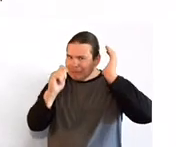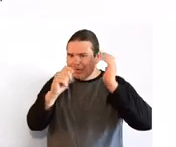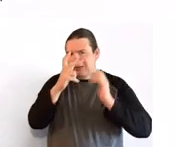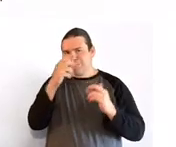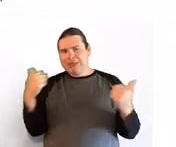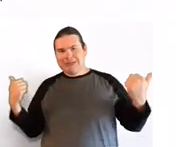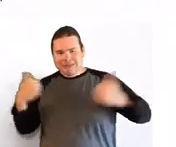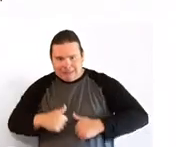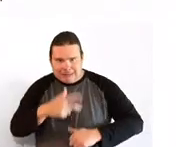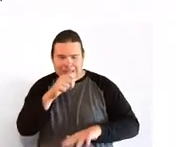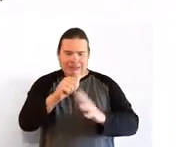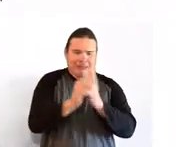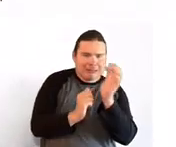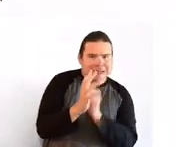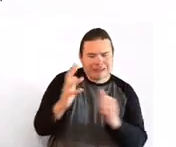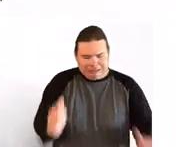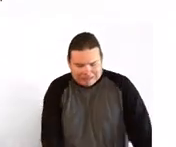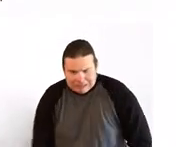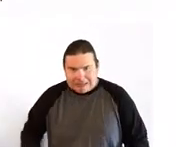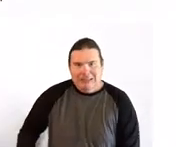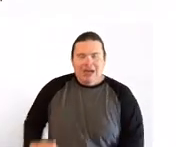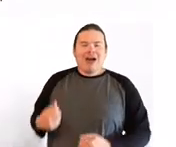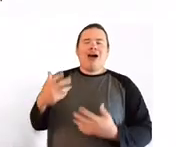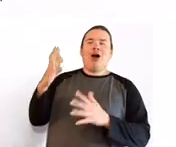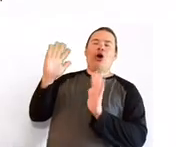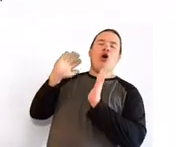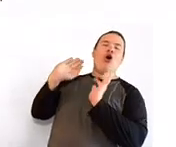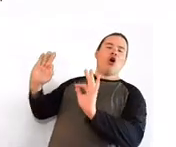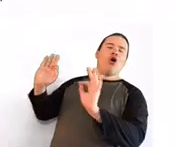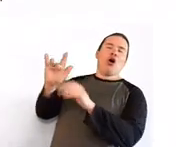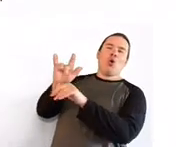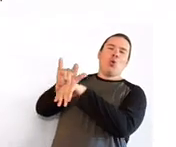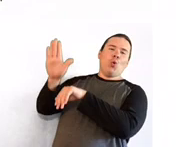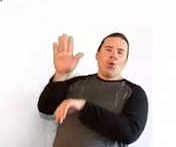woods because it was, after all, springtime.